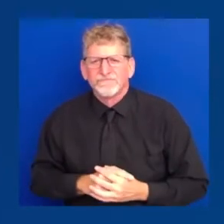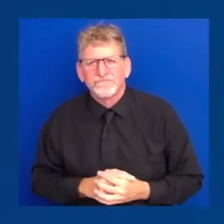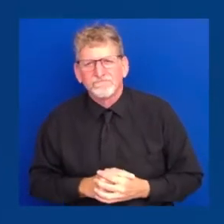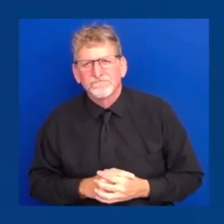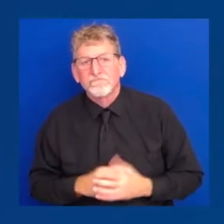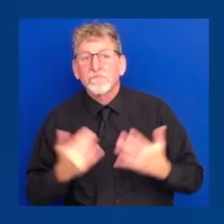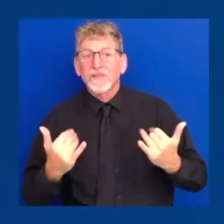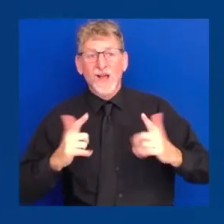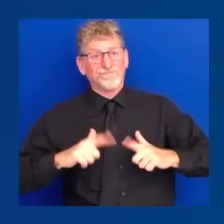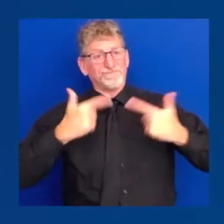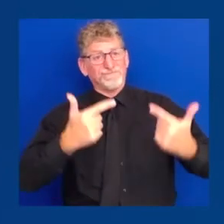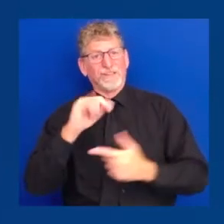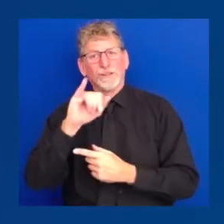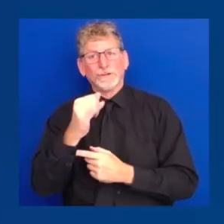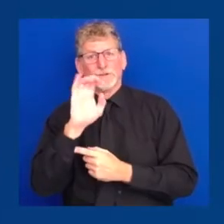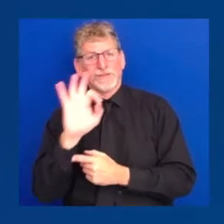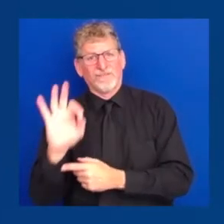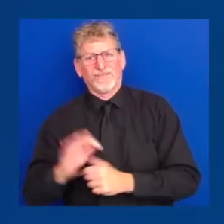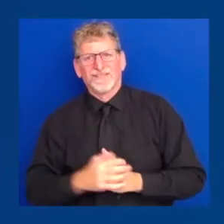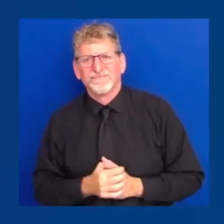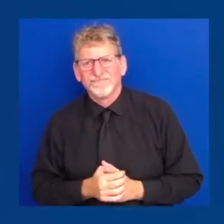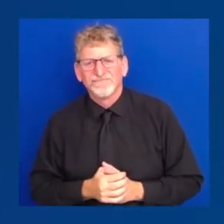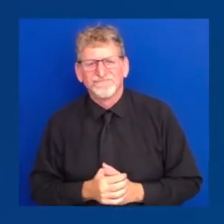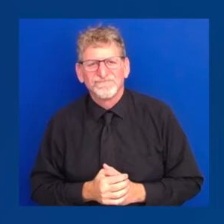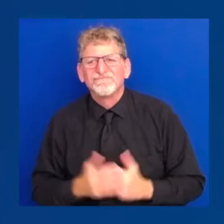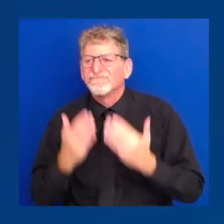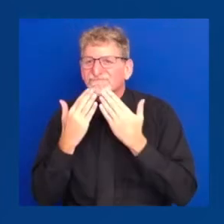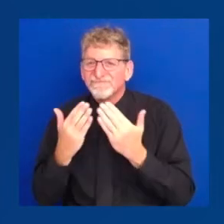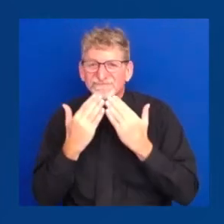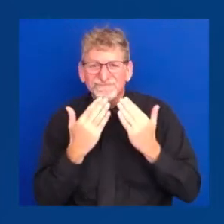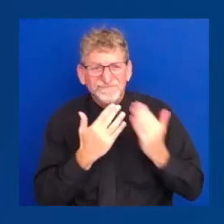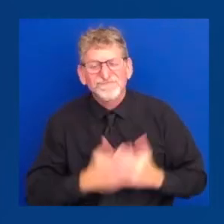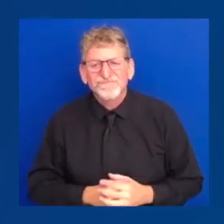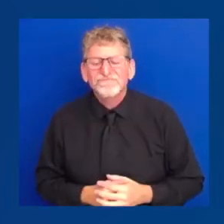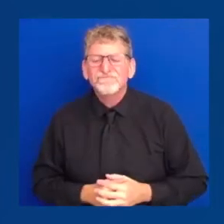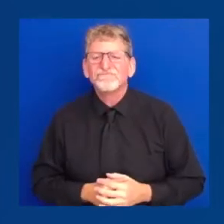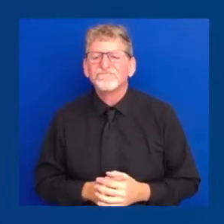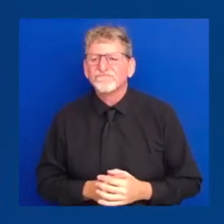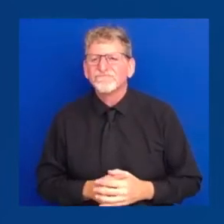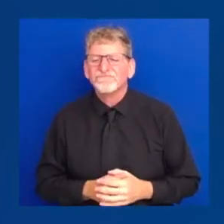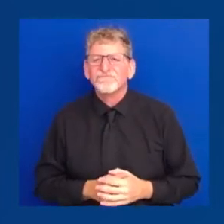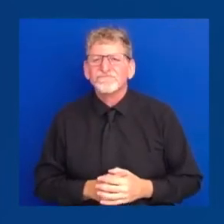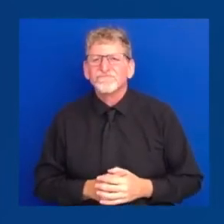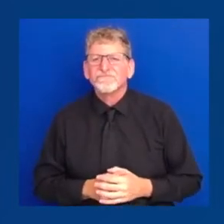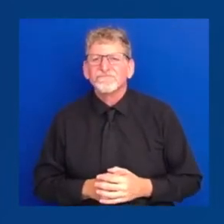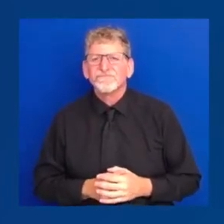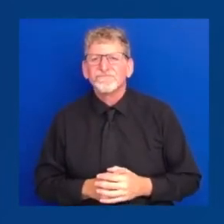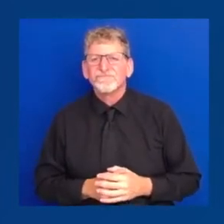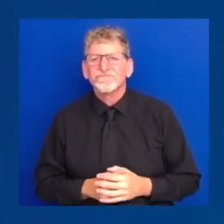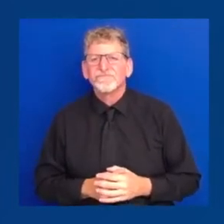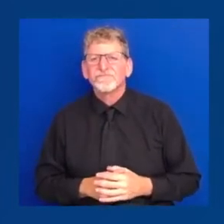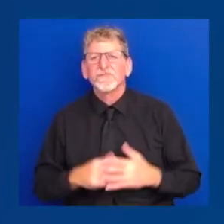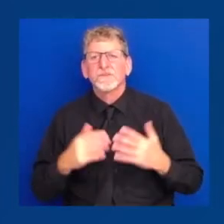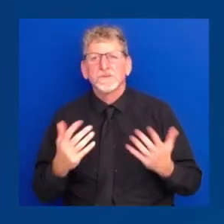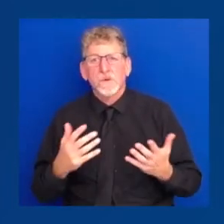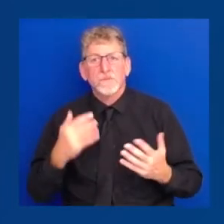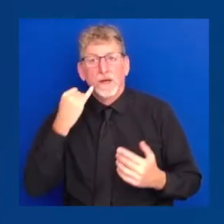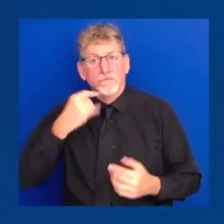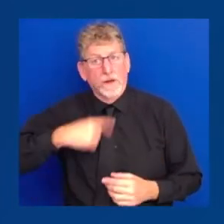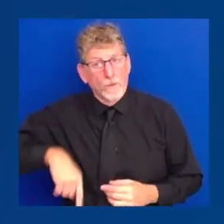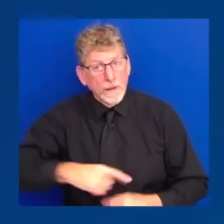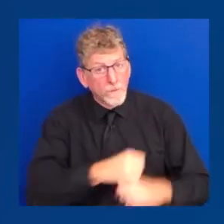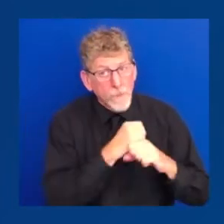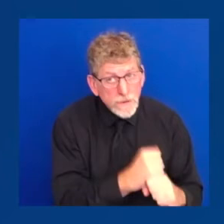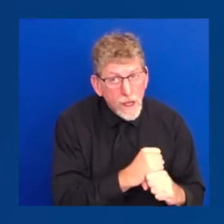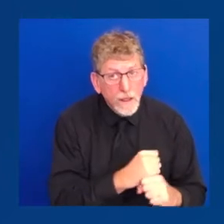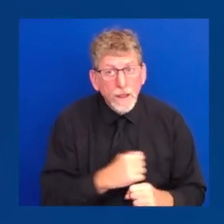close with this. By protecting against and treating COVID, preparing for any new variants, preventing